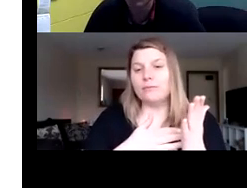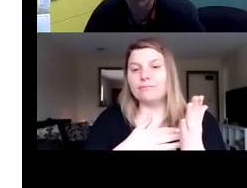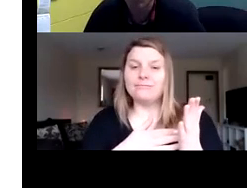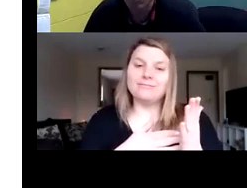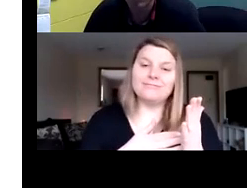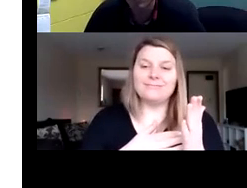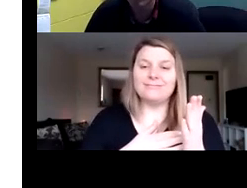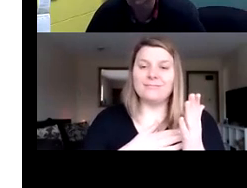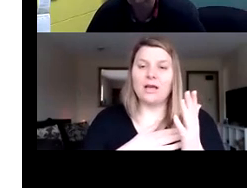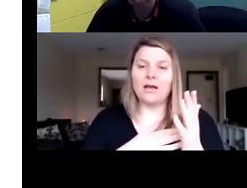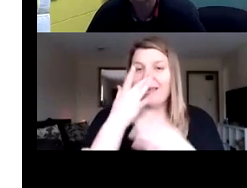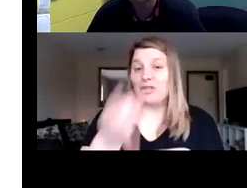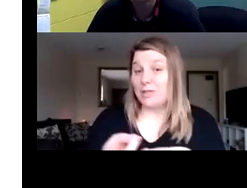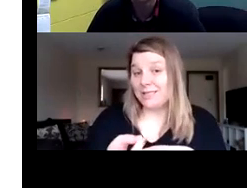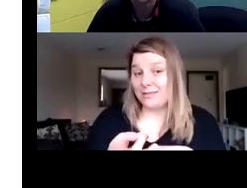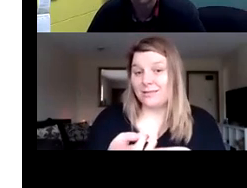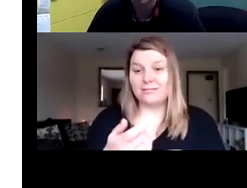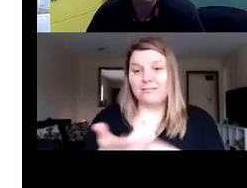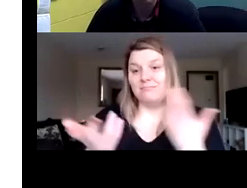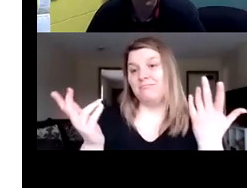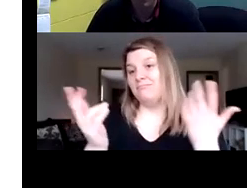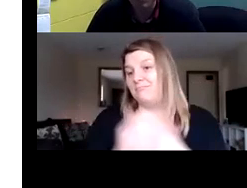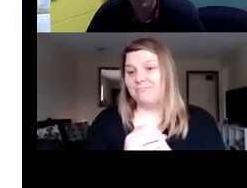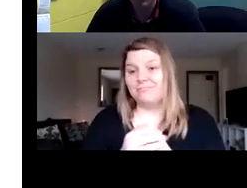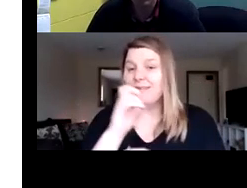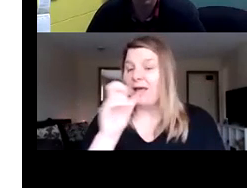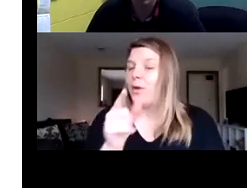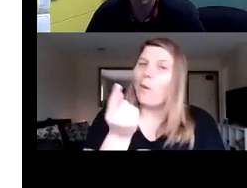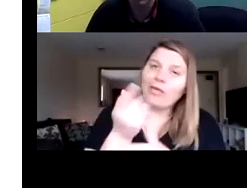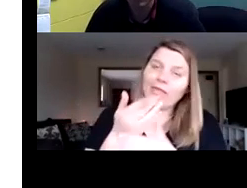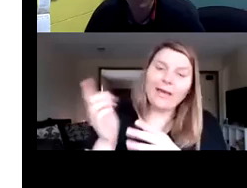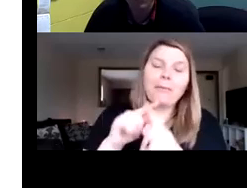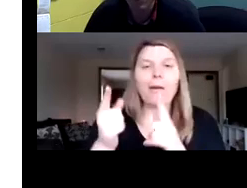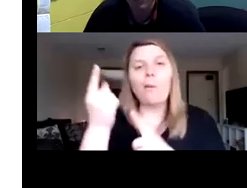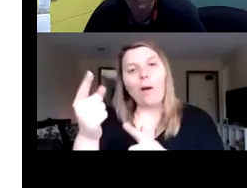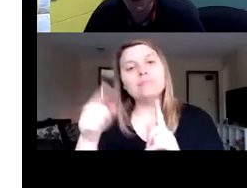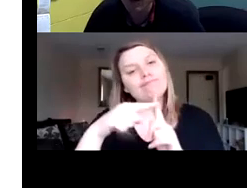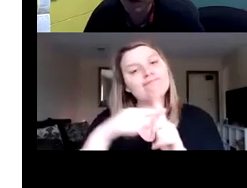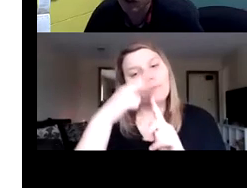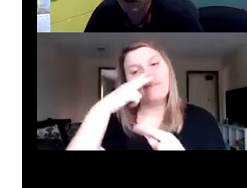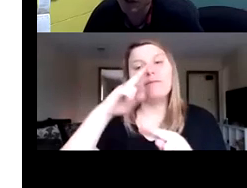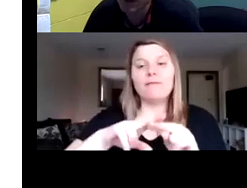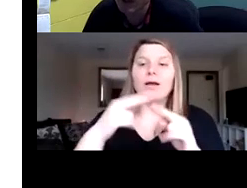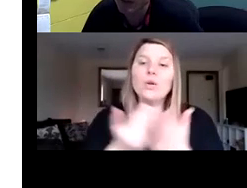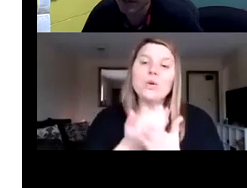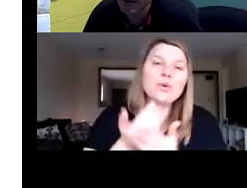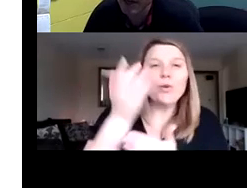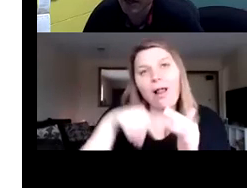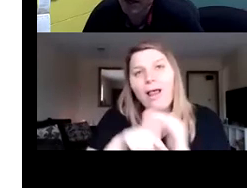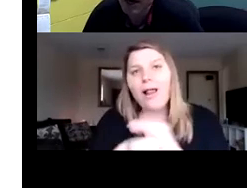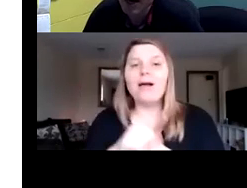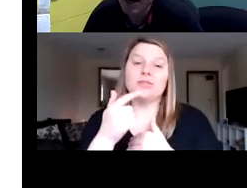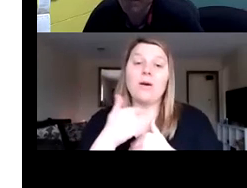the draw. It's not the only thing, but it is one of those things that's it's always fun to have a new adventure. So I spent